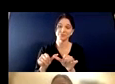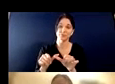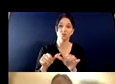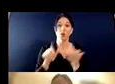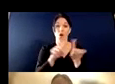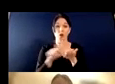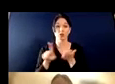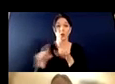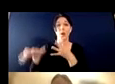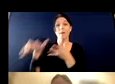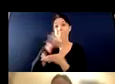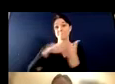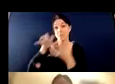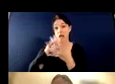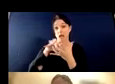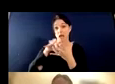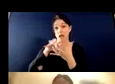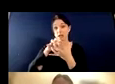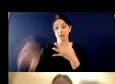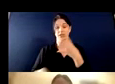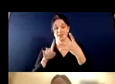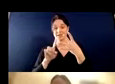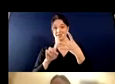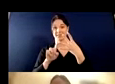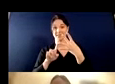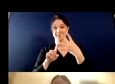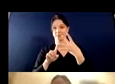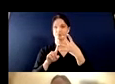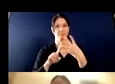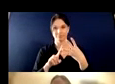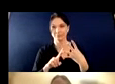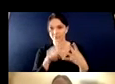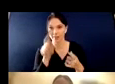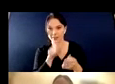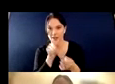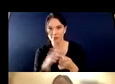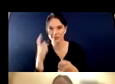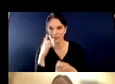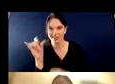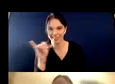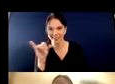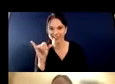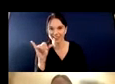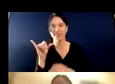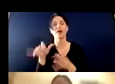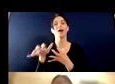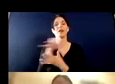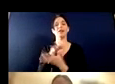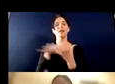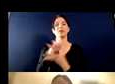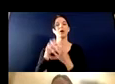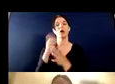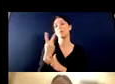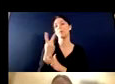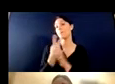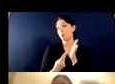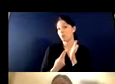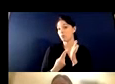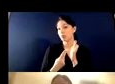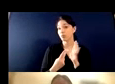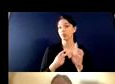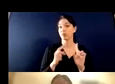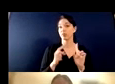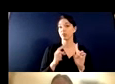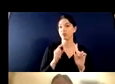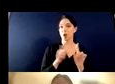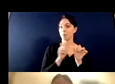mixed hearing difference, which is exactly what it sounds like, a combination of both a